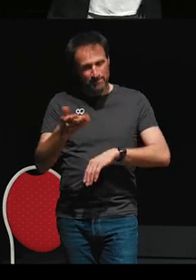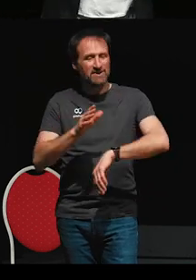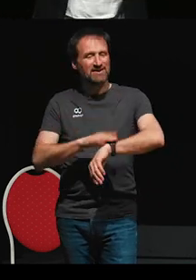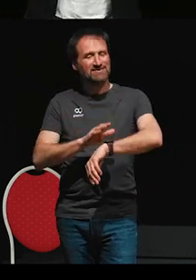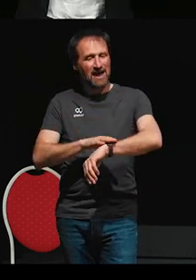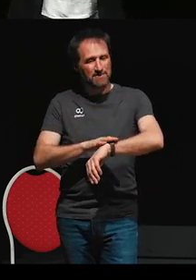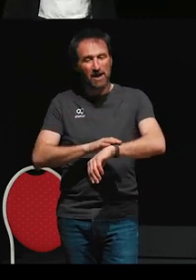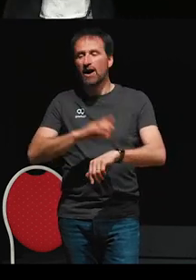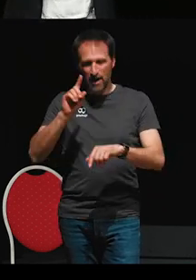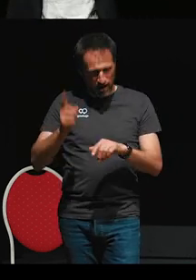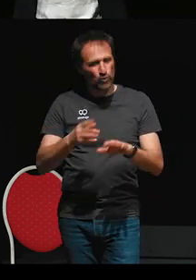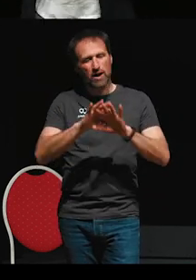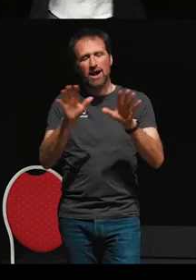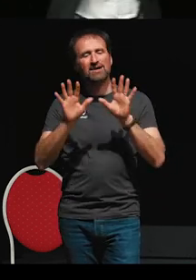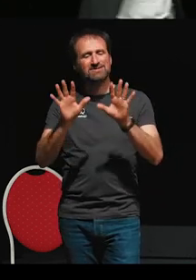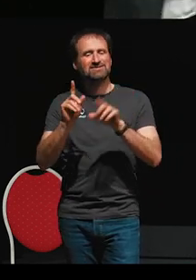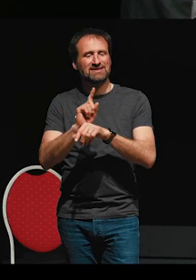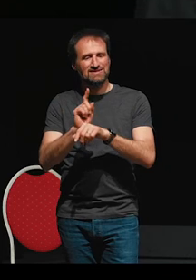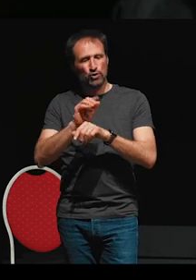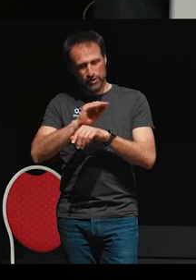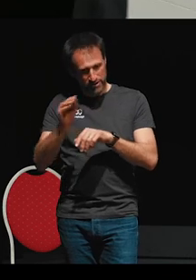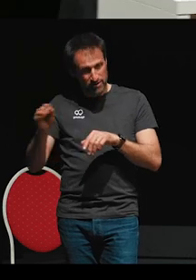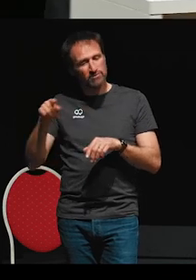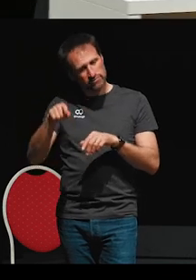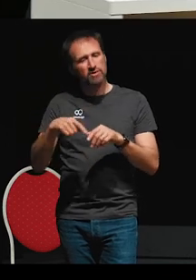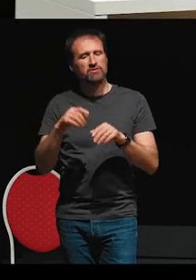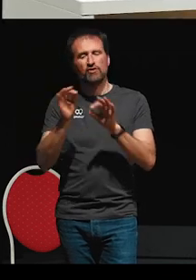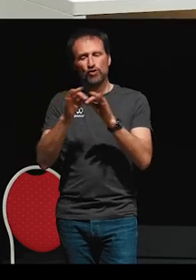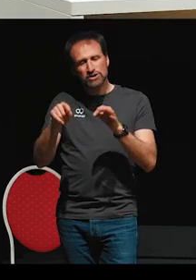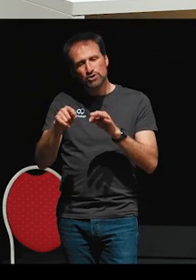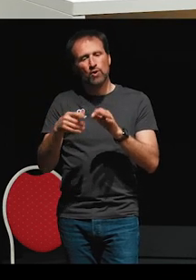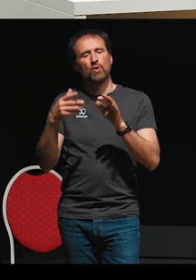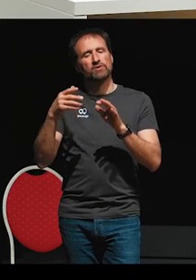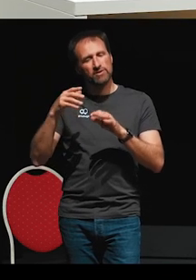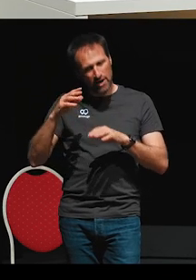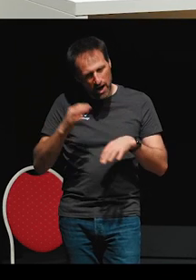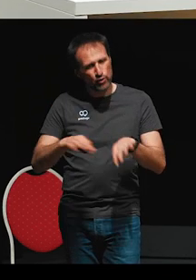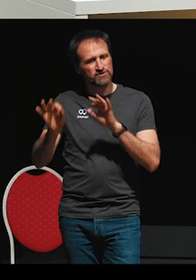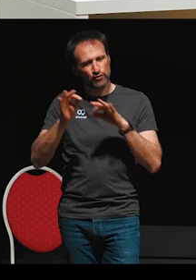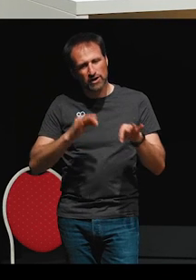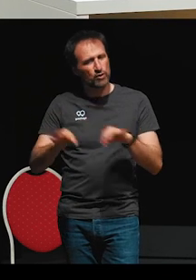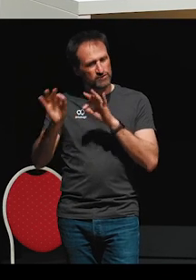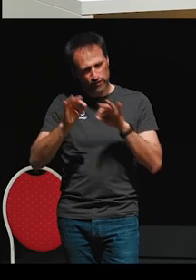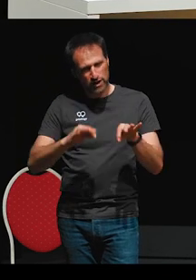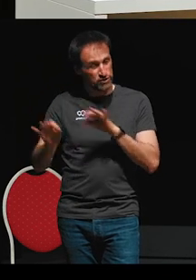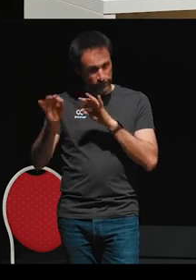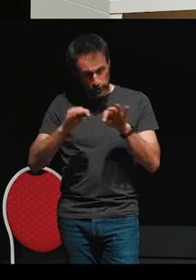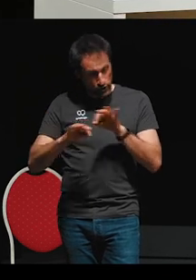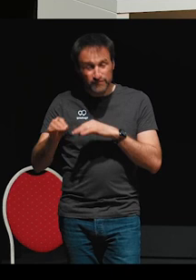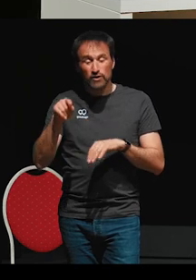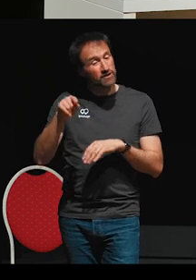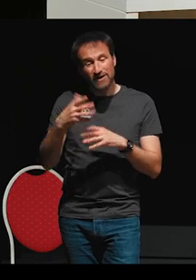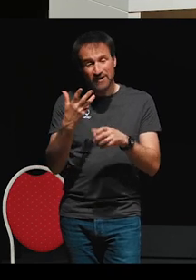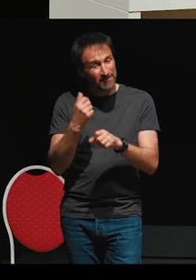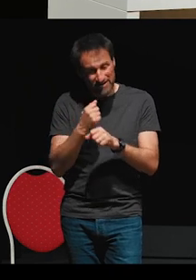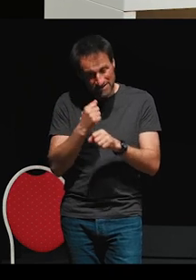within 10 seconds and executing that function. And that function is doing a bunch of